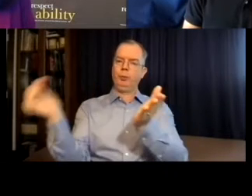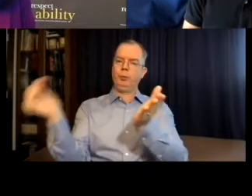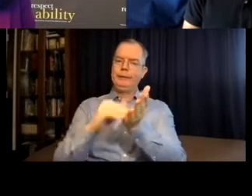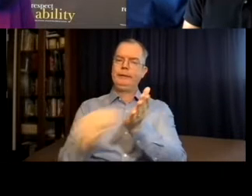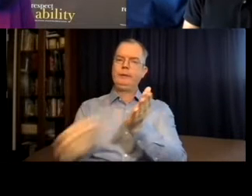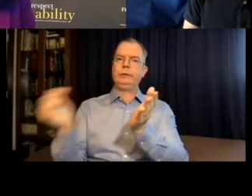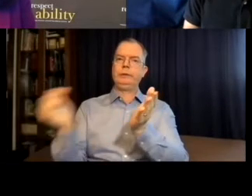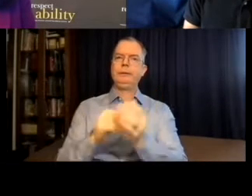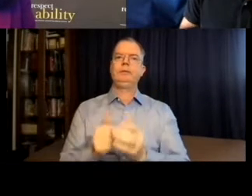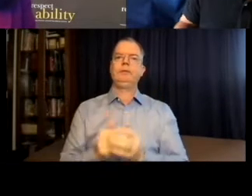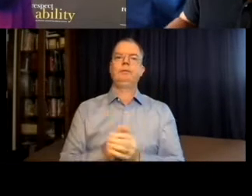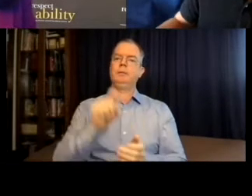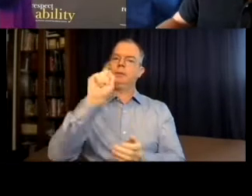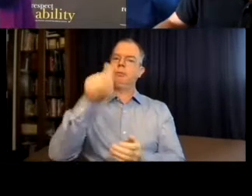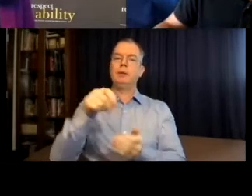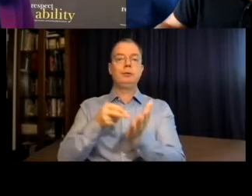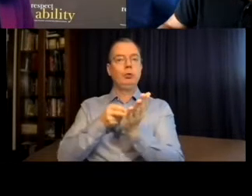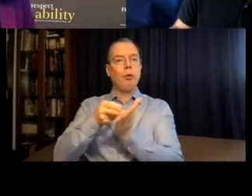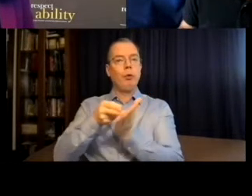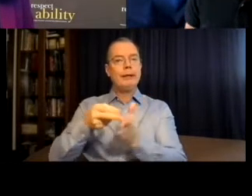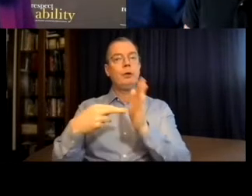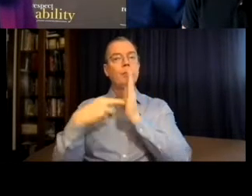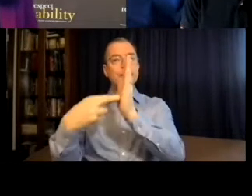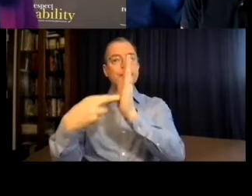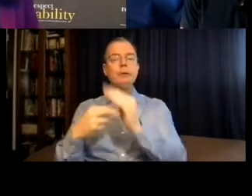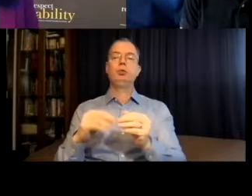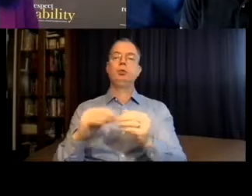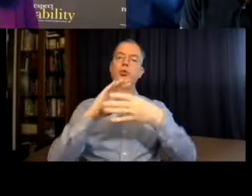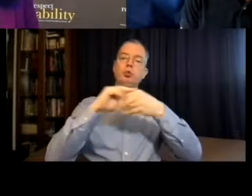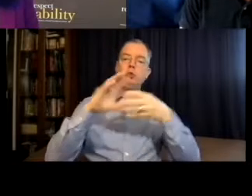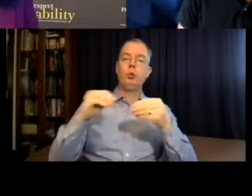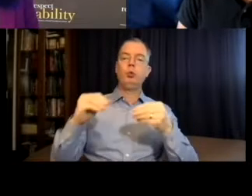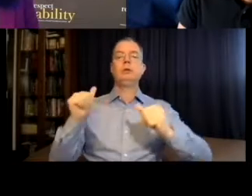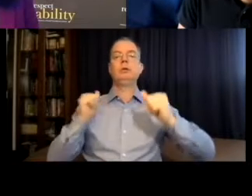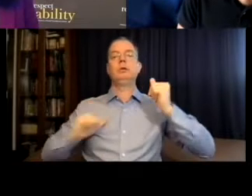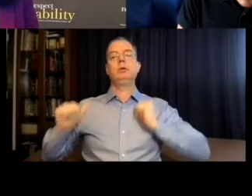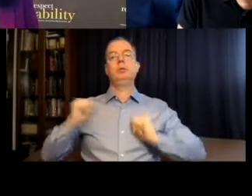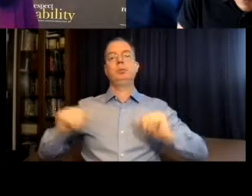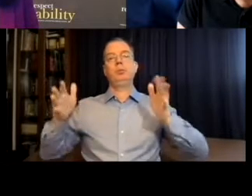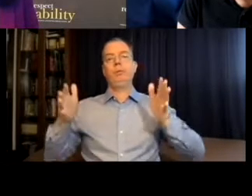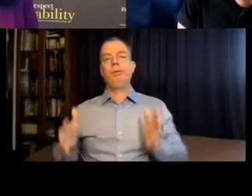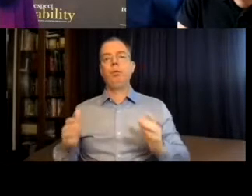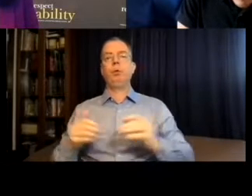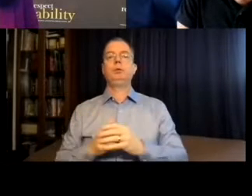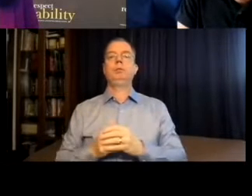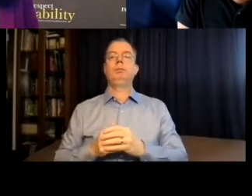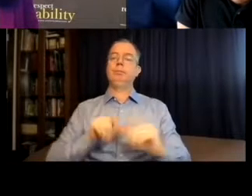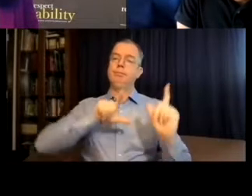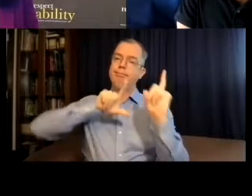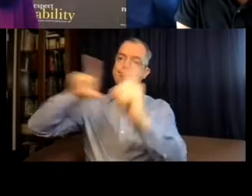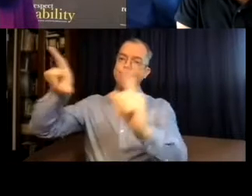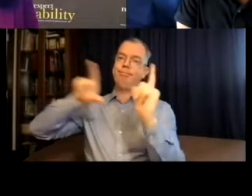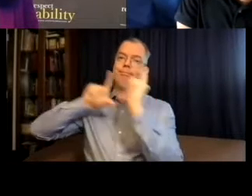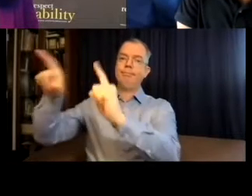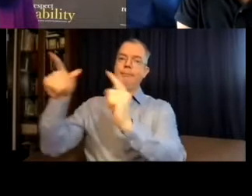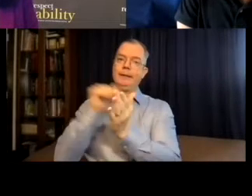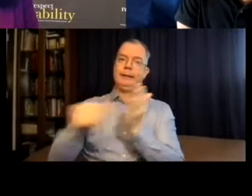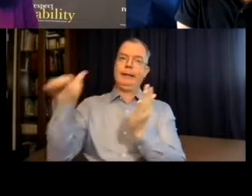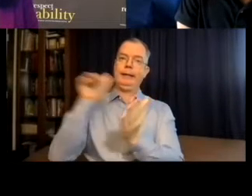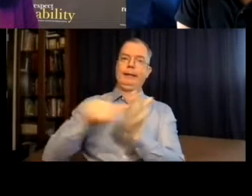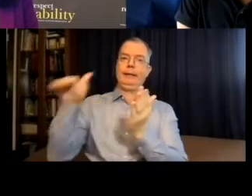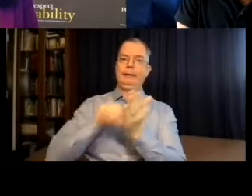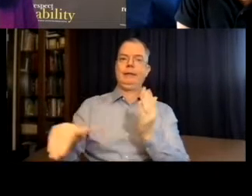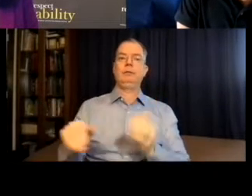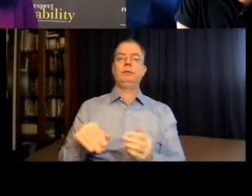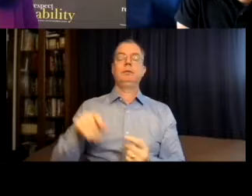needs to be message repetition. We need to see authentic representation, stories, and performers on screen over and